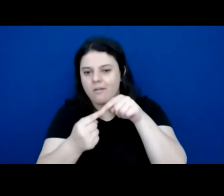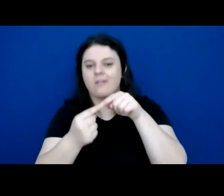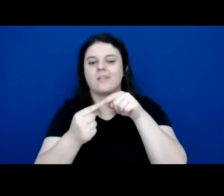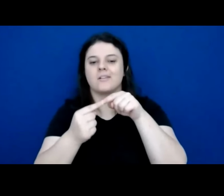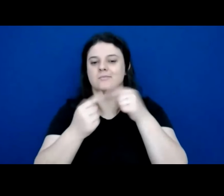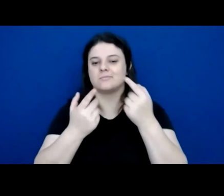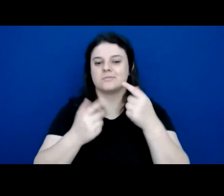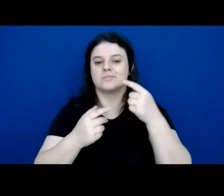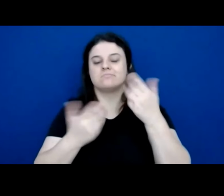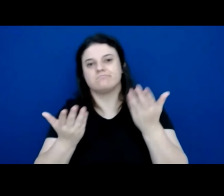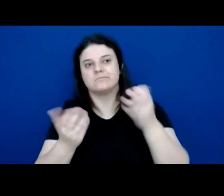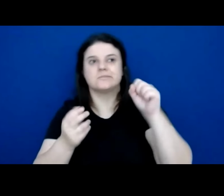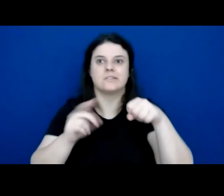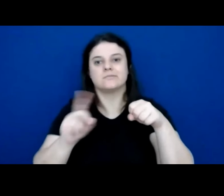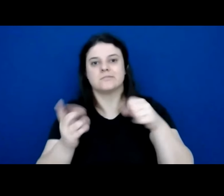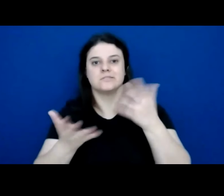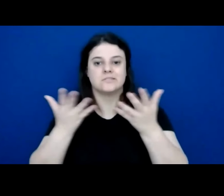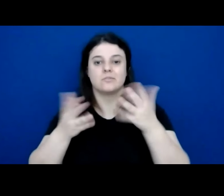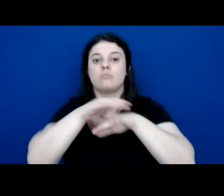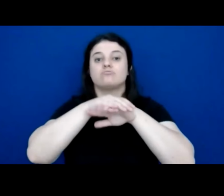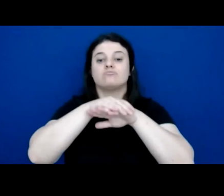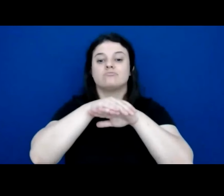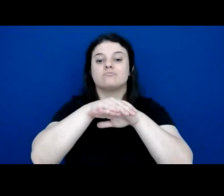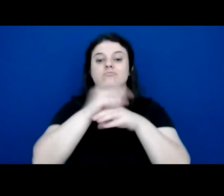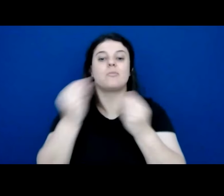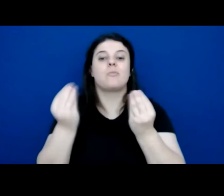or no? You can do that on the hand.